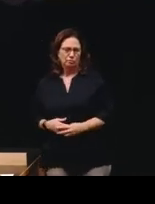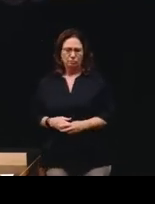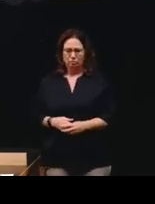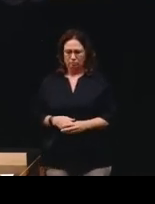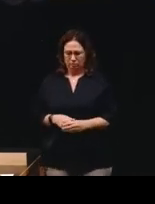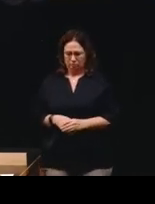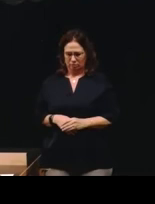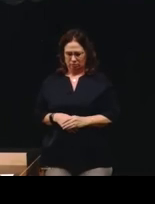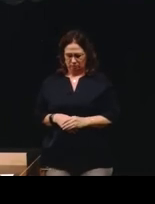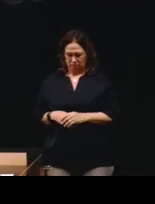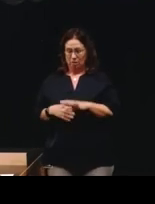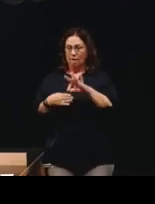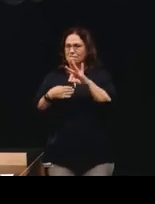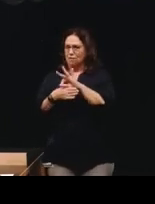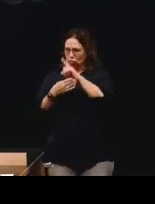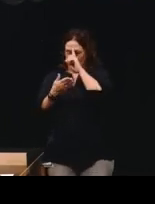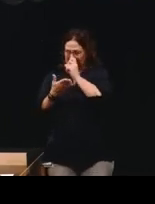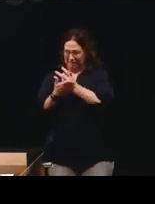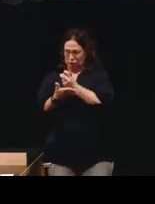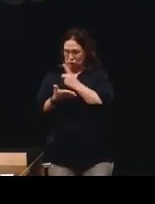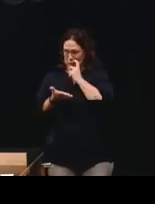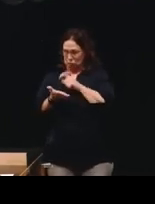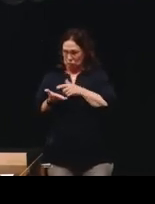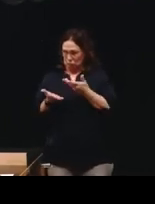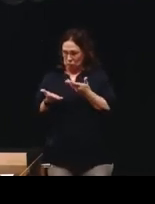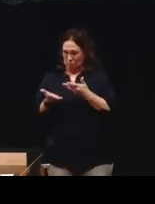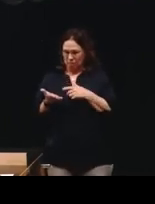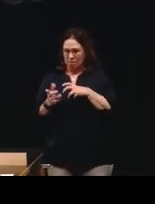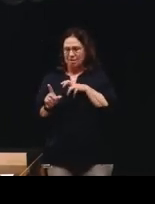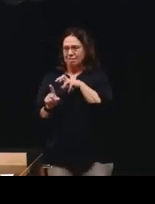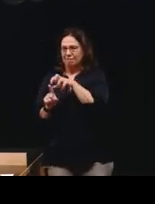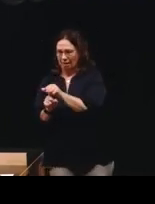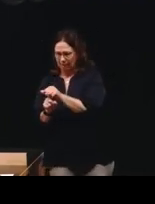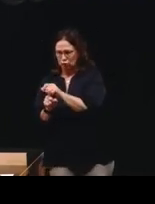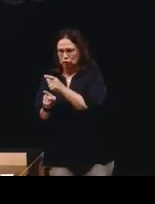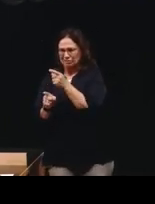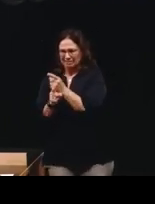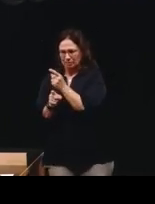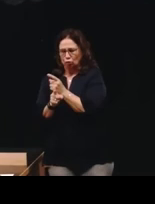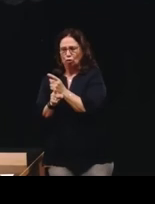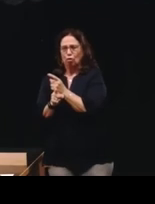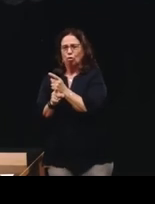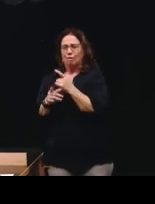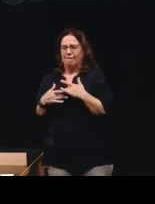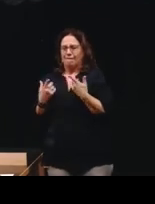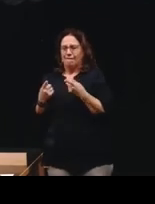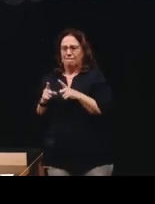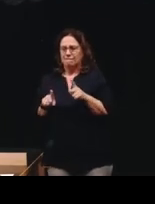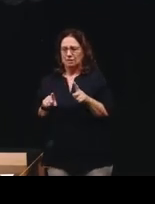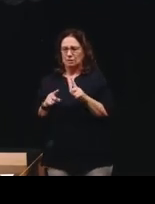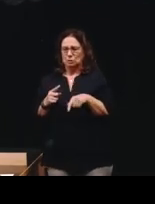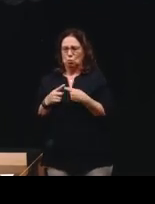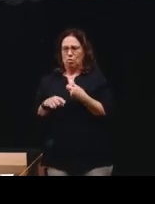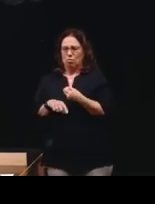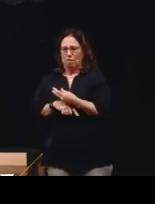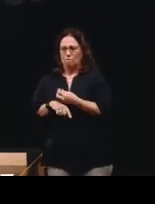in functional seizures, we can do one better. We can aim to capture typical convulsive events on video EEG